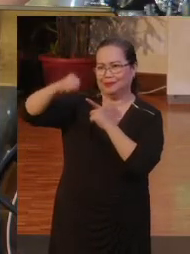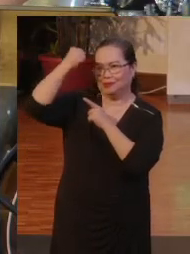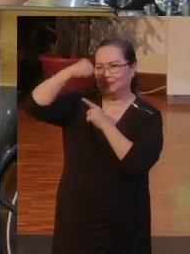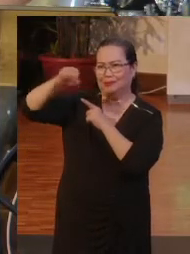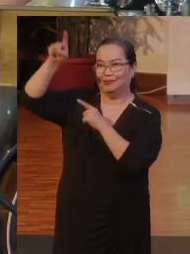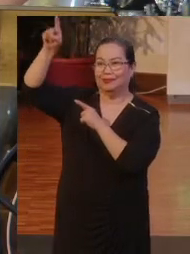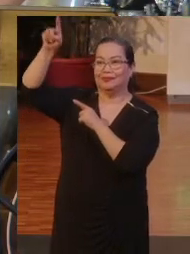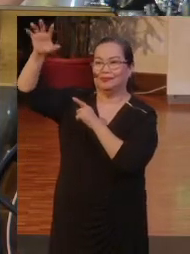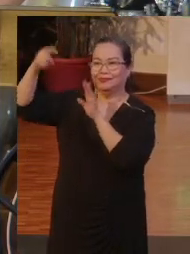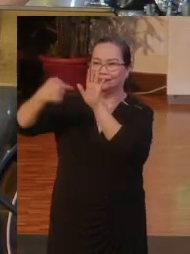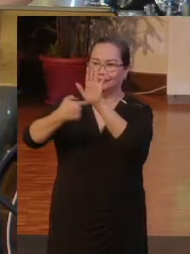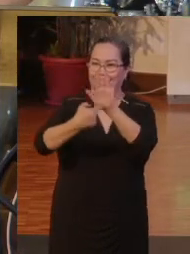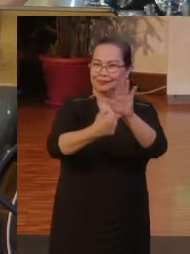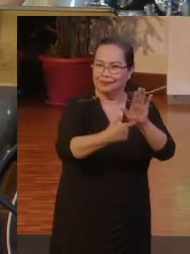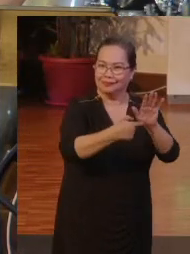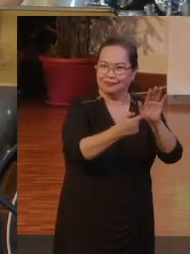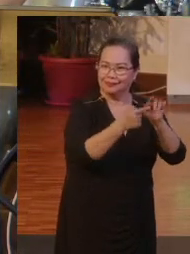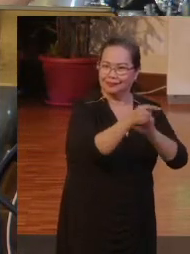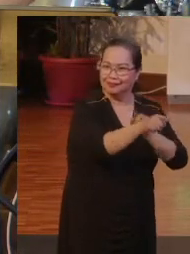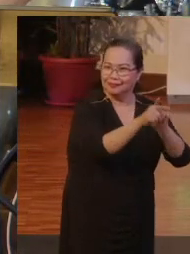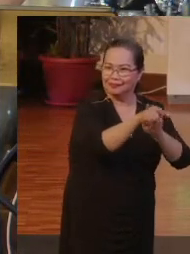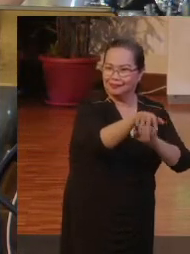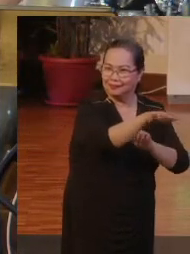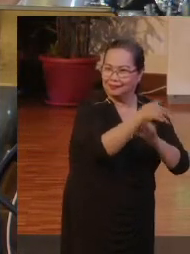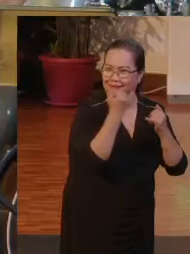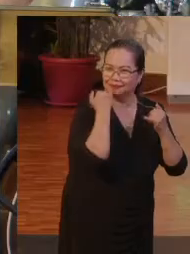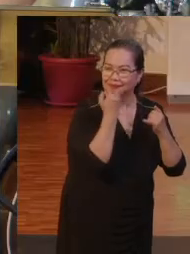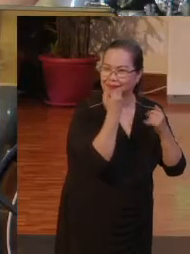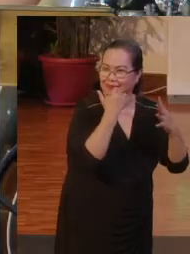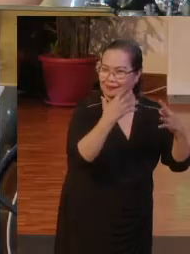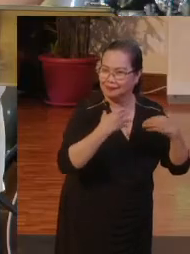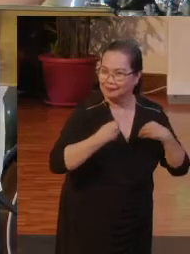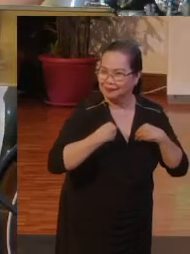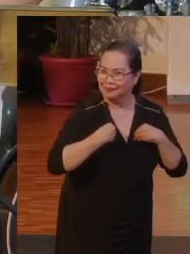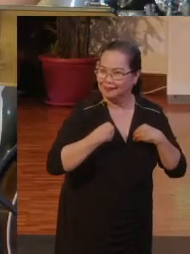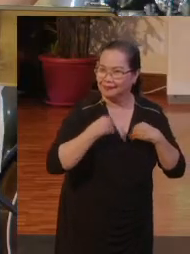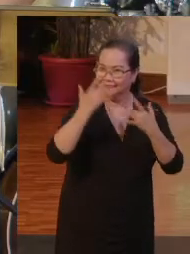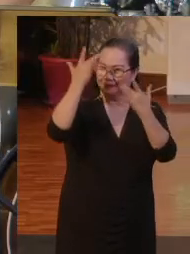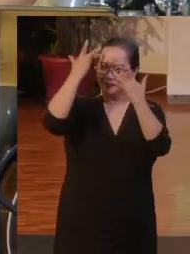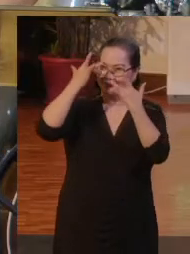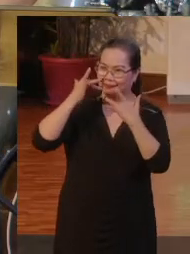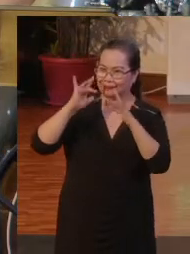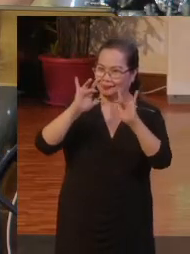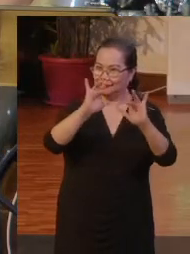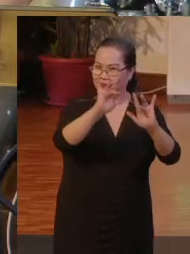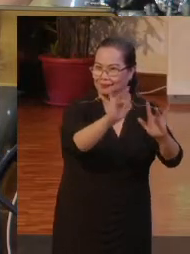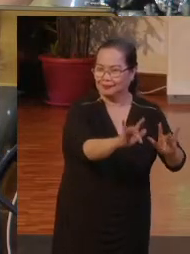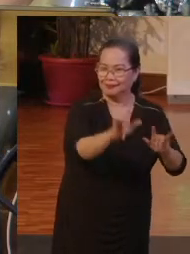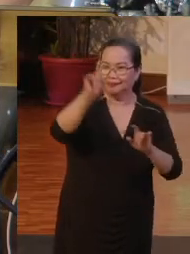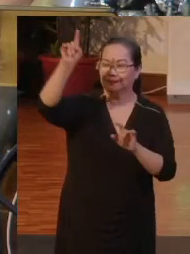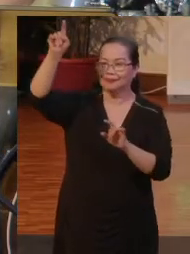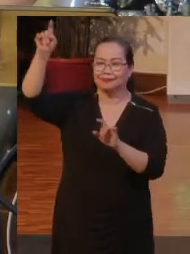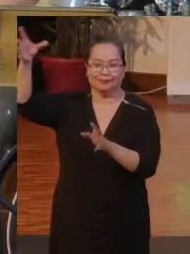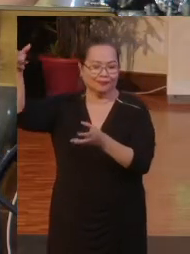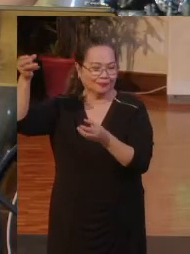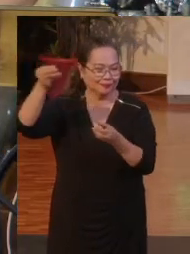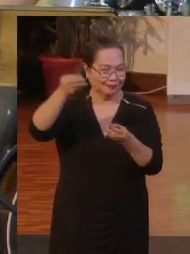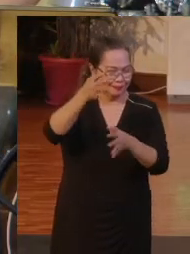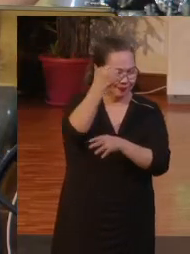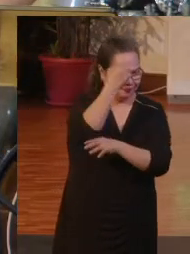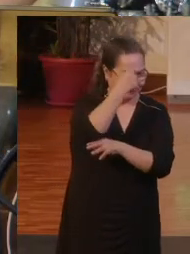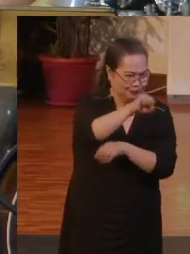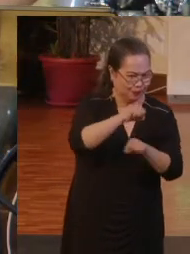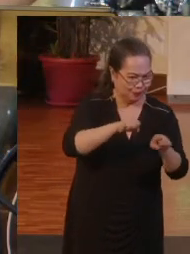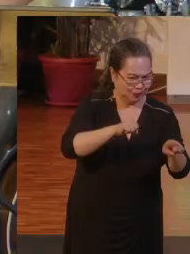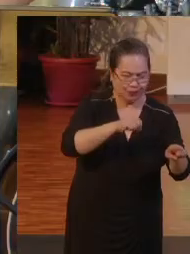the mercy shown to you, they also may now receive mercy. For God has consigned all to disobedience that